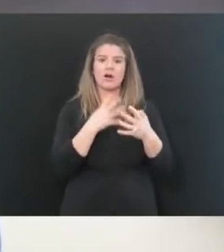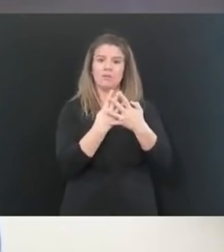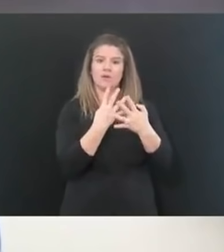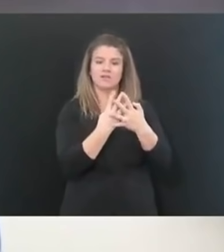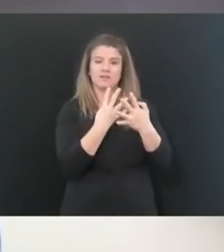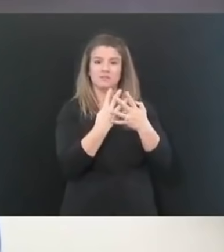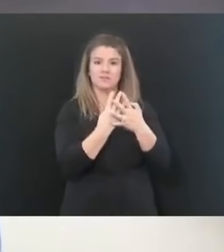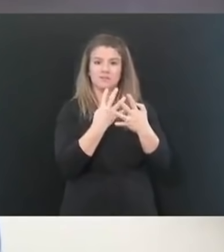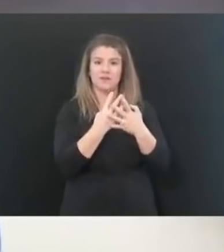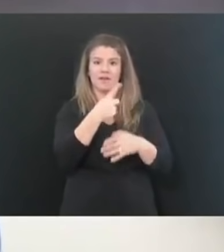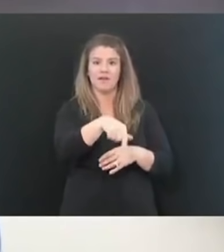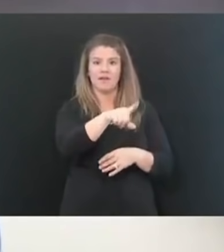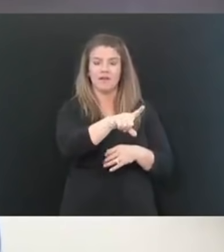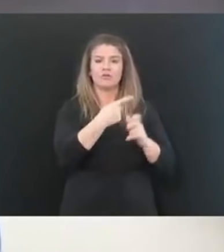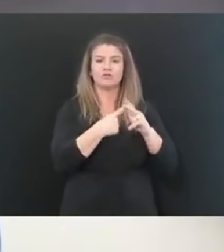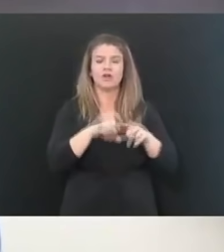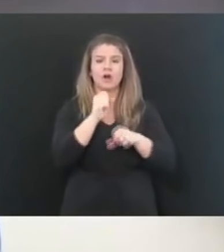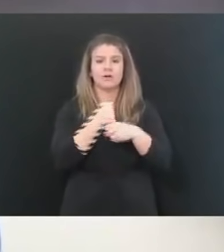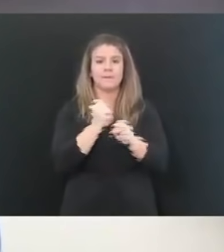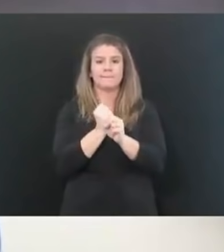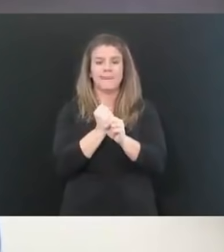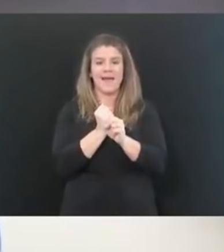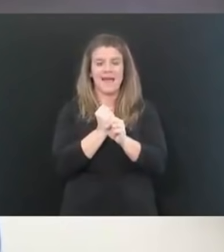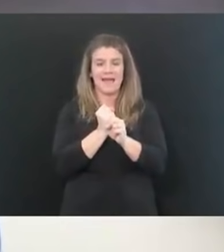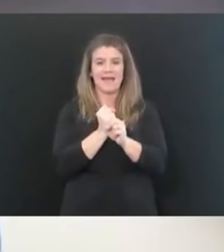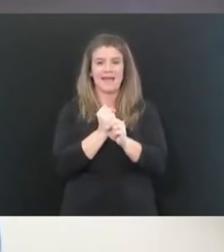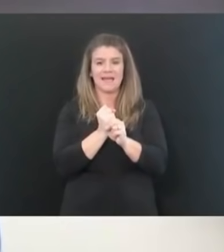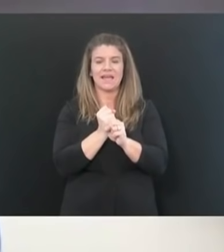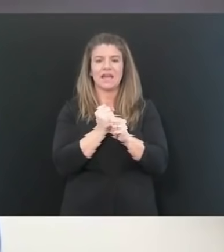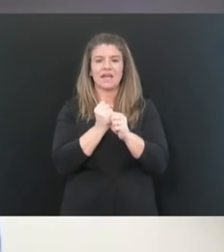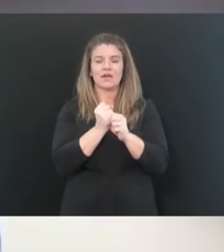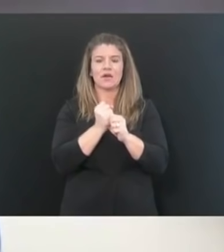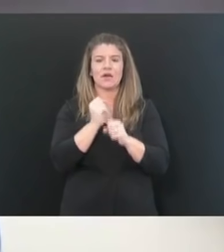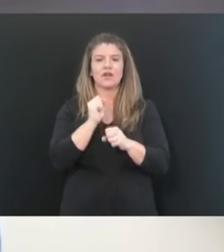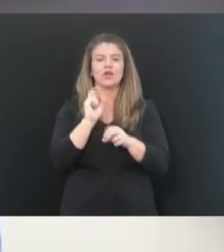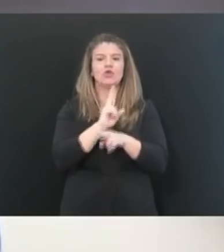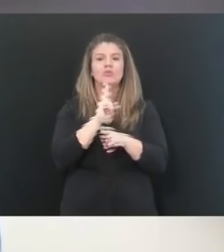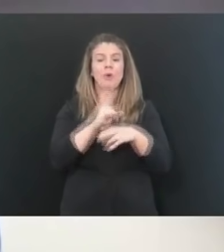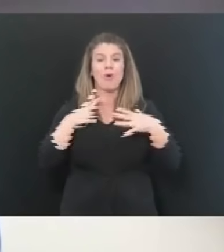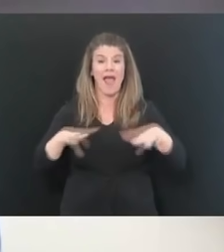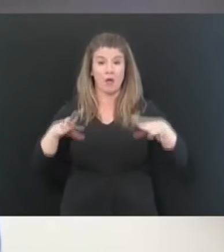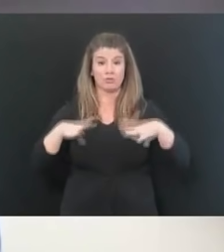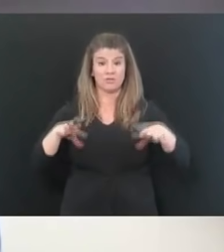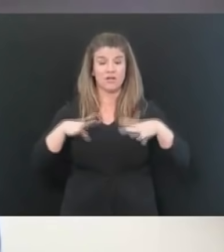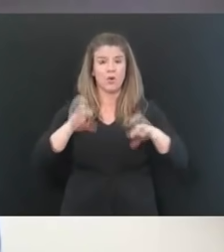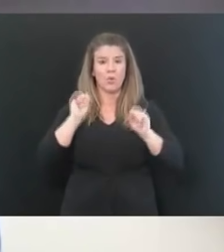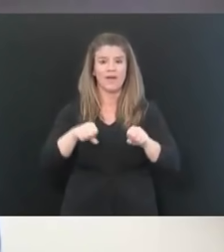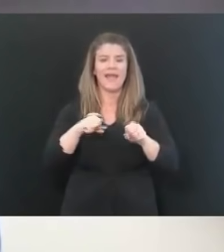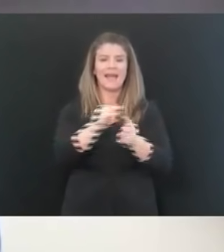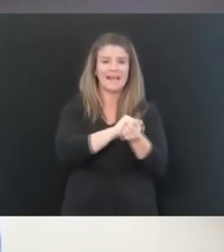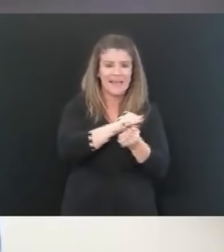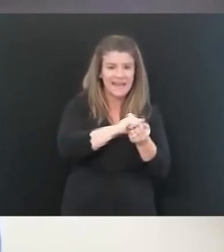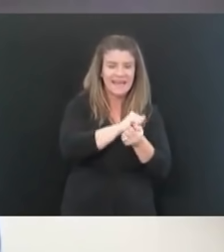industry, starting to make our own reusable and gowns that can be sanitized and used again. So we continue to make